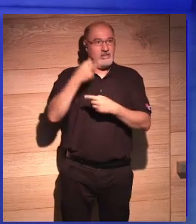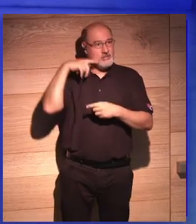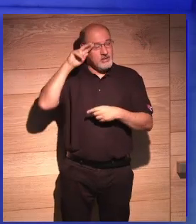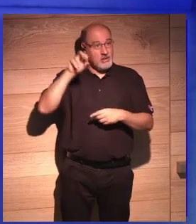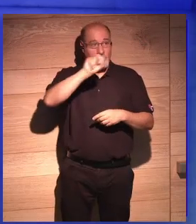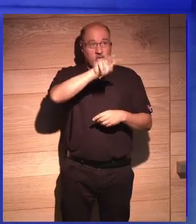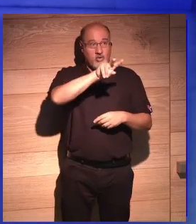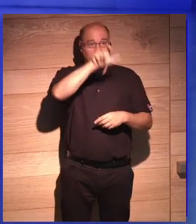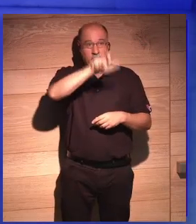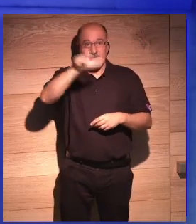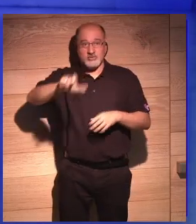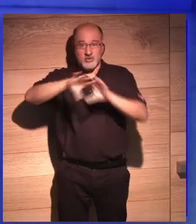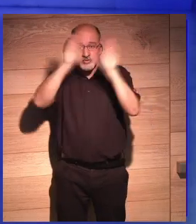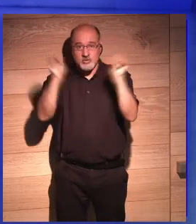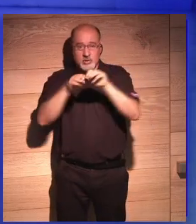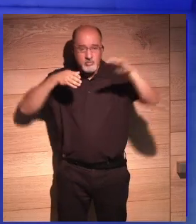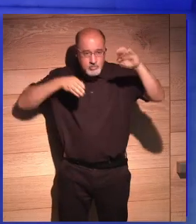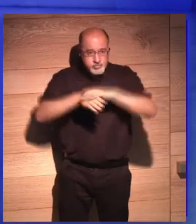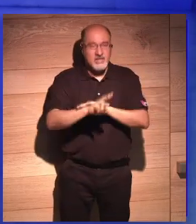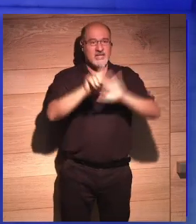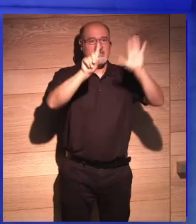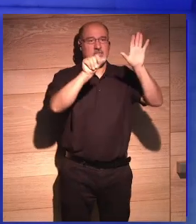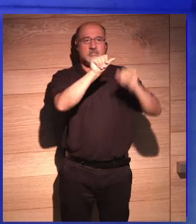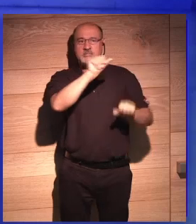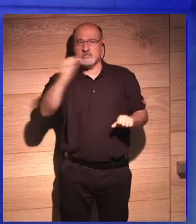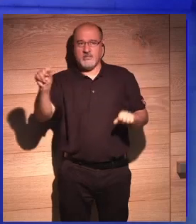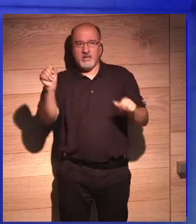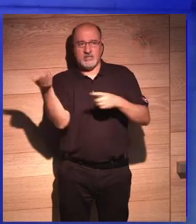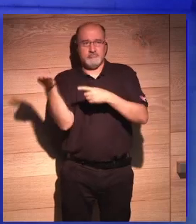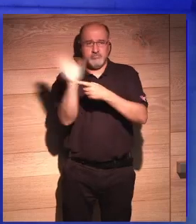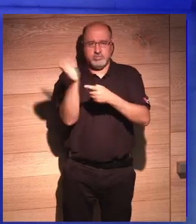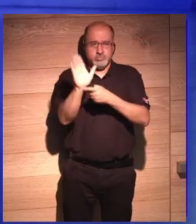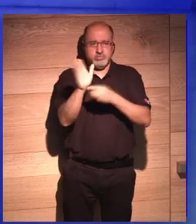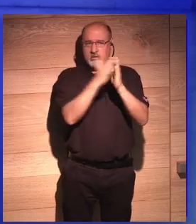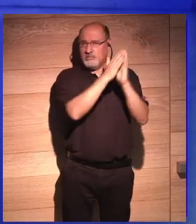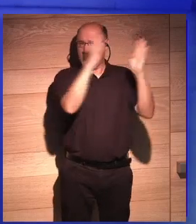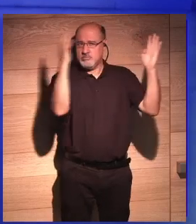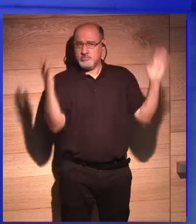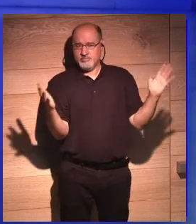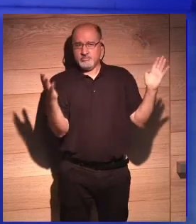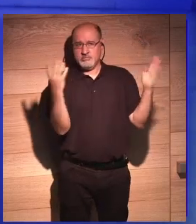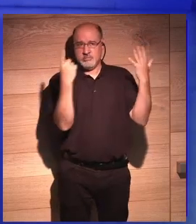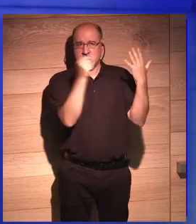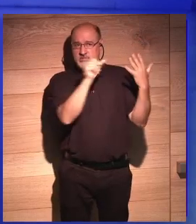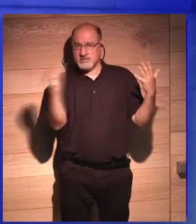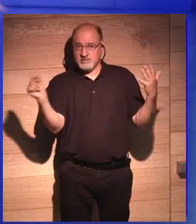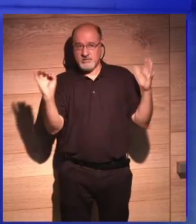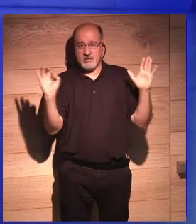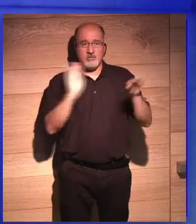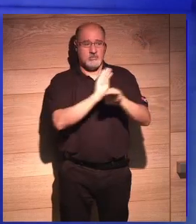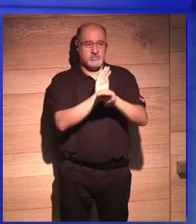6 weeks, but it, because we were able to... it sold out, and so we were able to extend